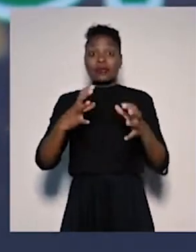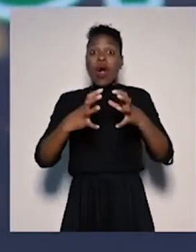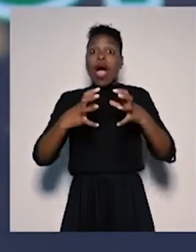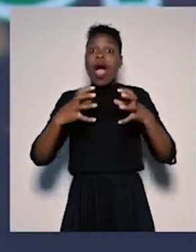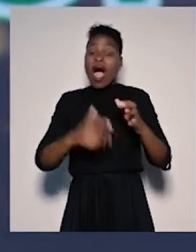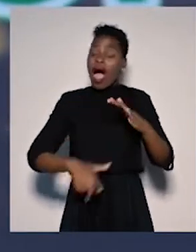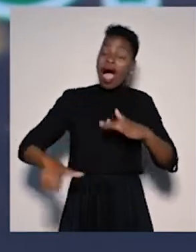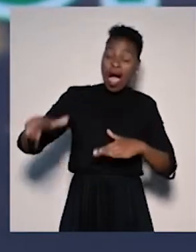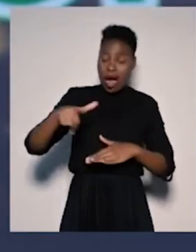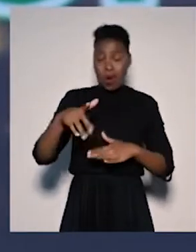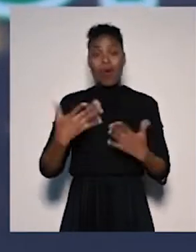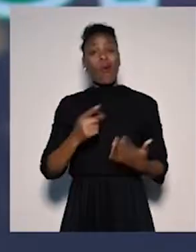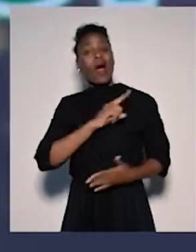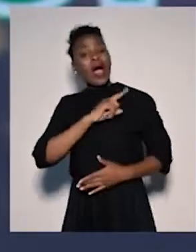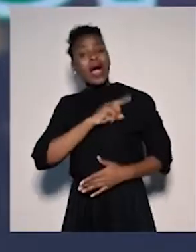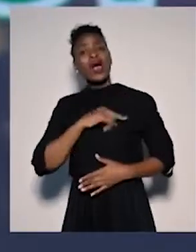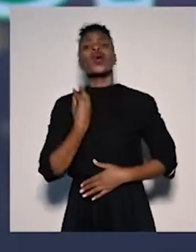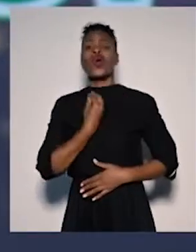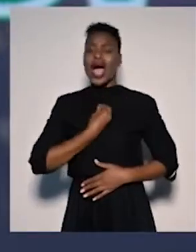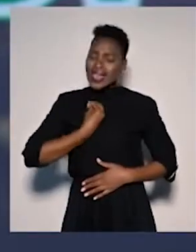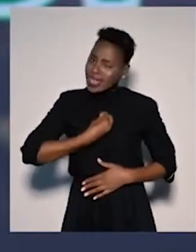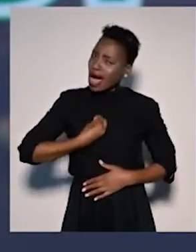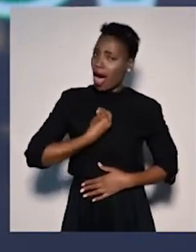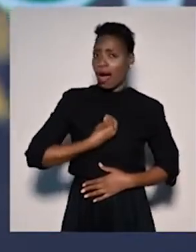because you are young. I mean,